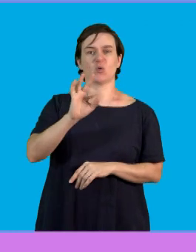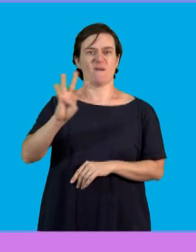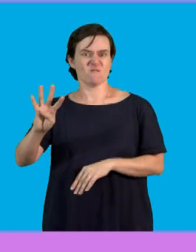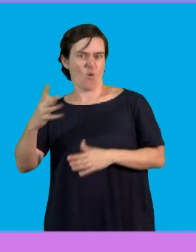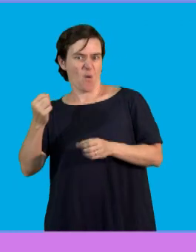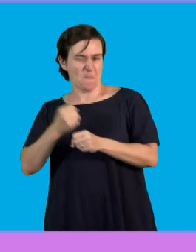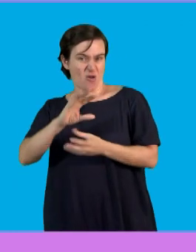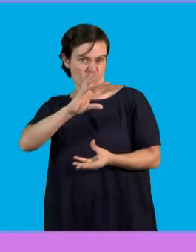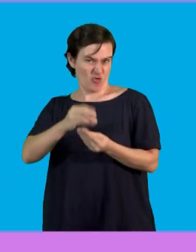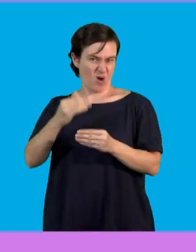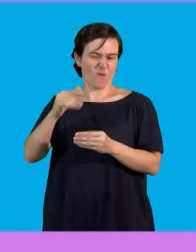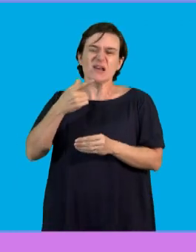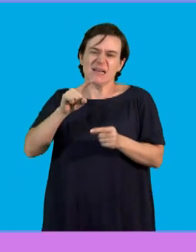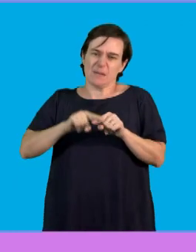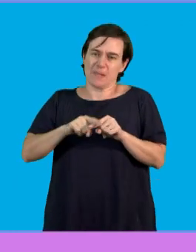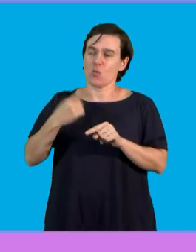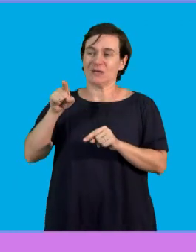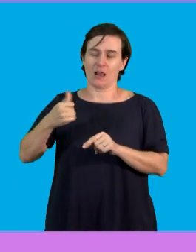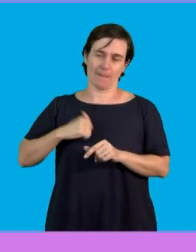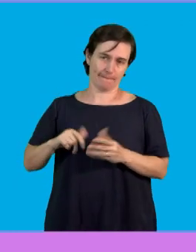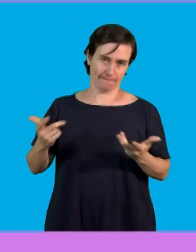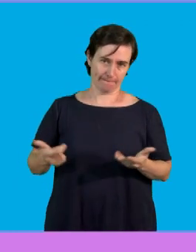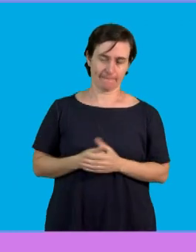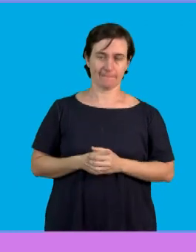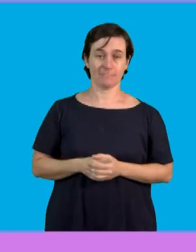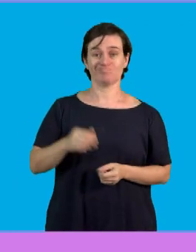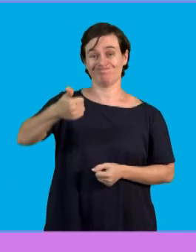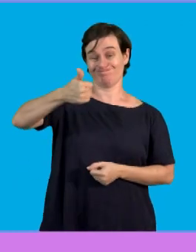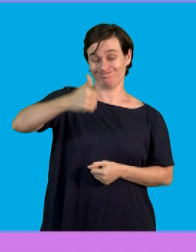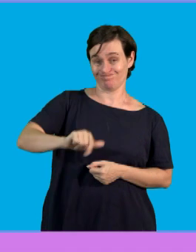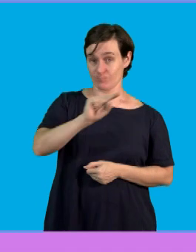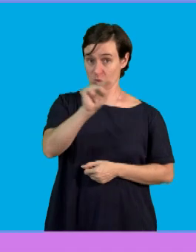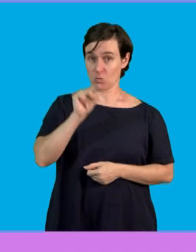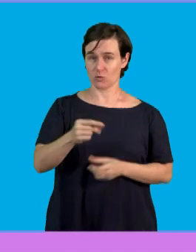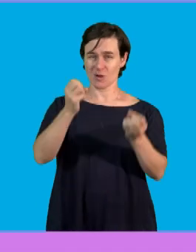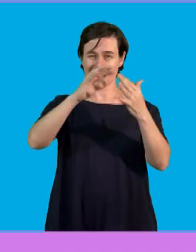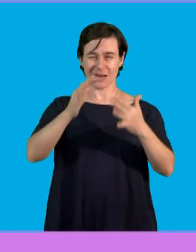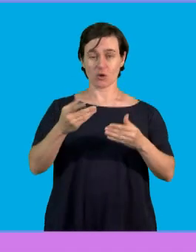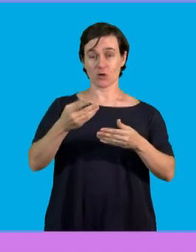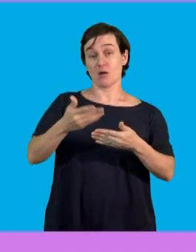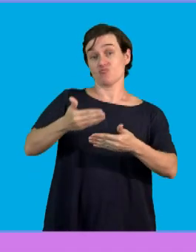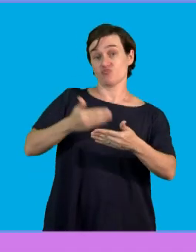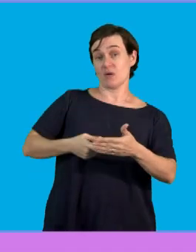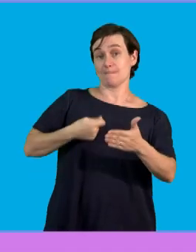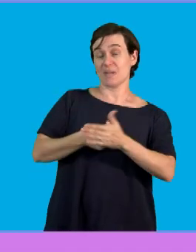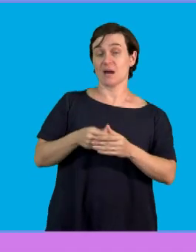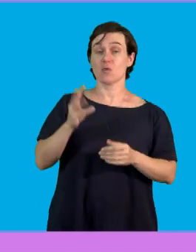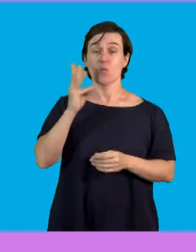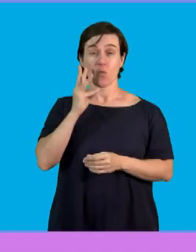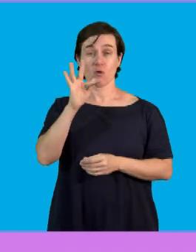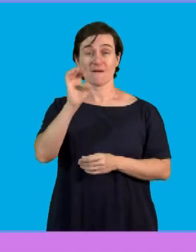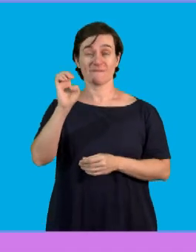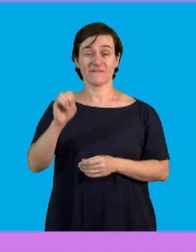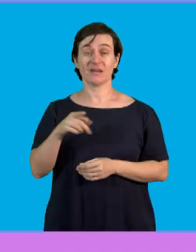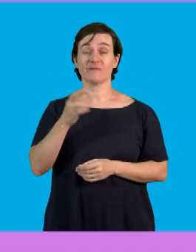it appears on your calculator. Then number D, calculate the prepaid water fee on the 16th